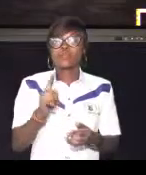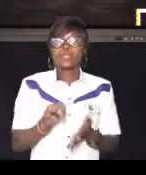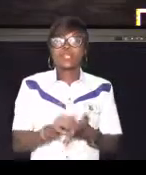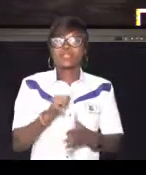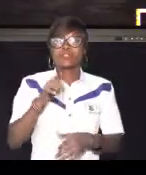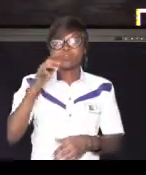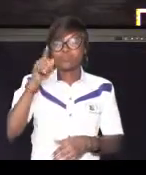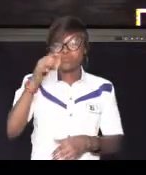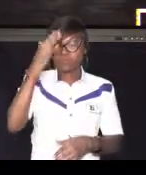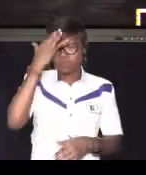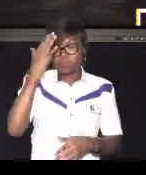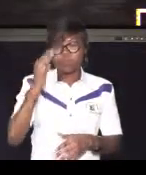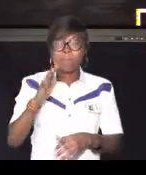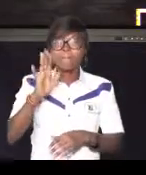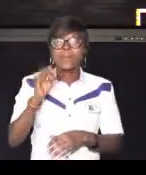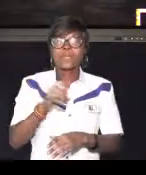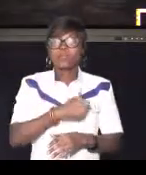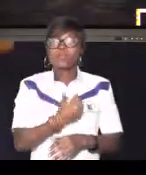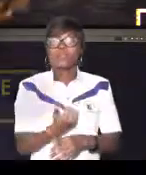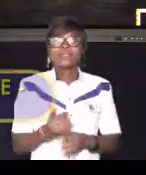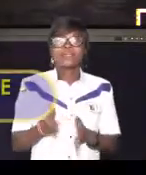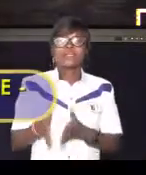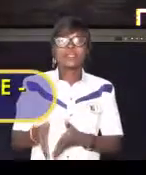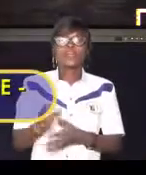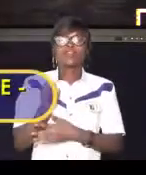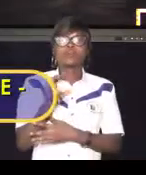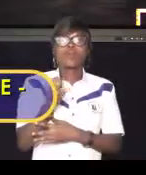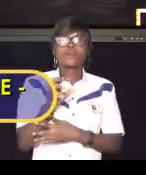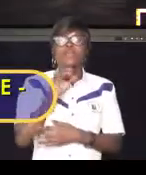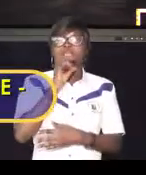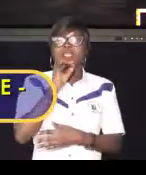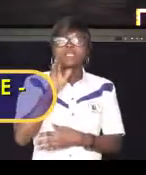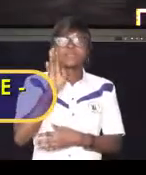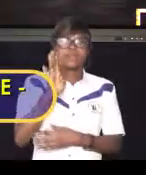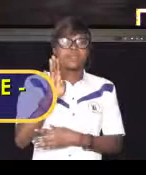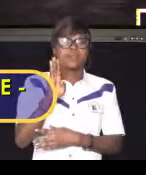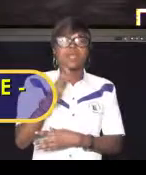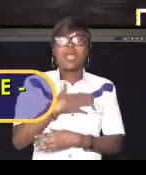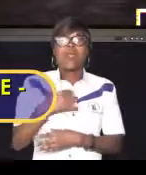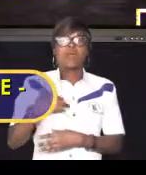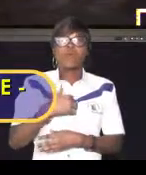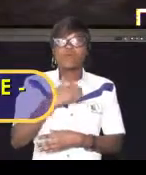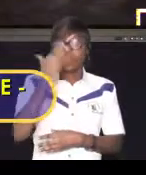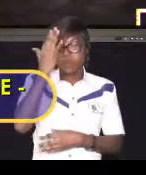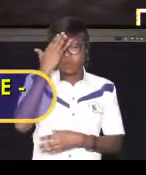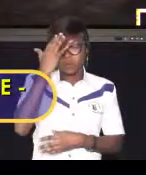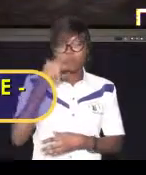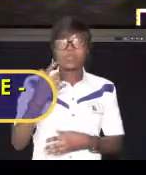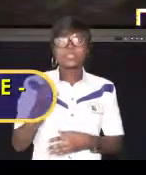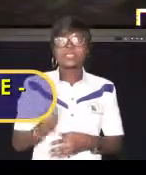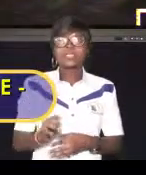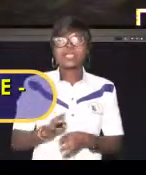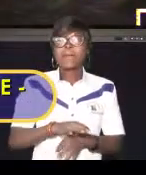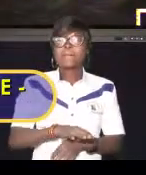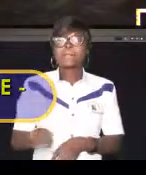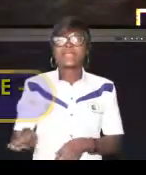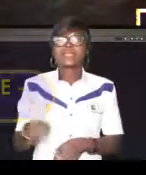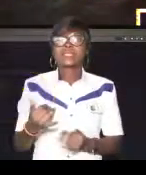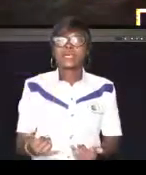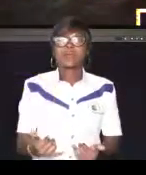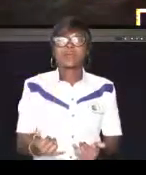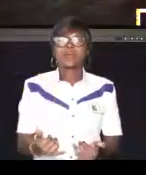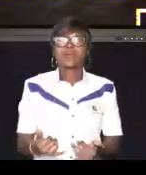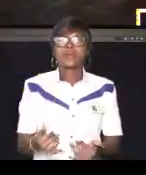and you'll get the number that you were looking for in the first place. And so 12 is B, and now we know the breadth. The breadth is